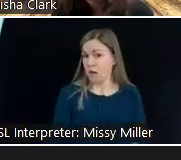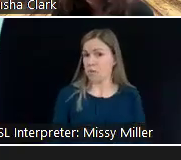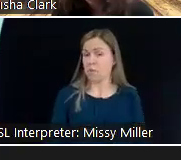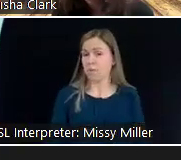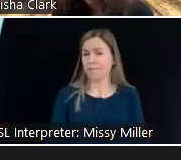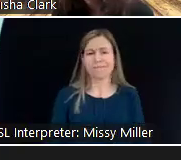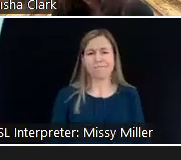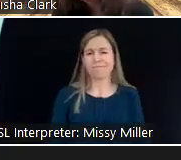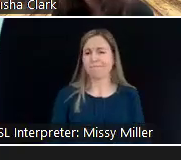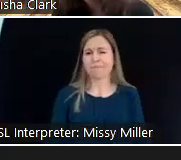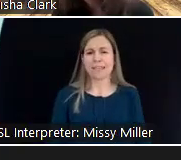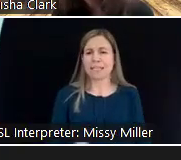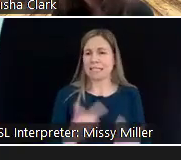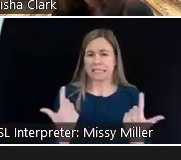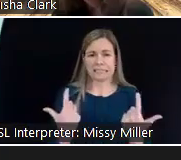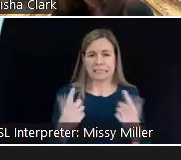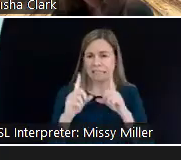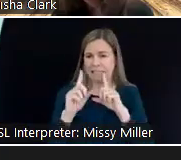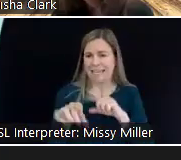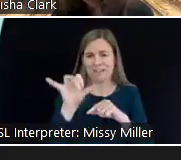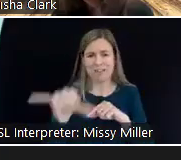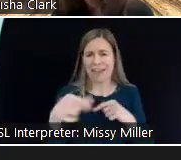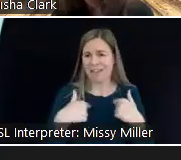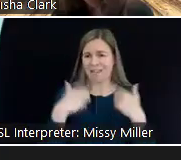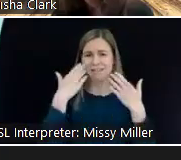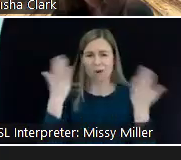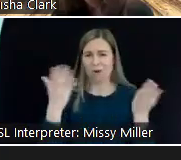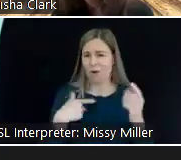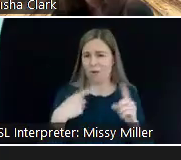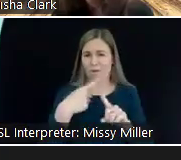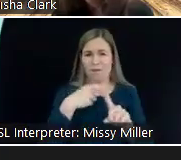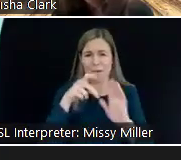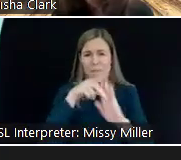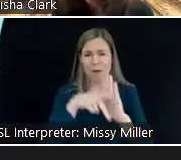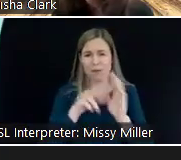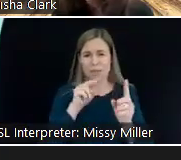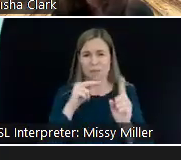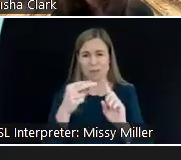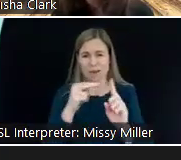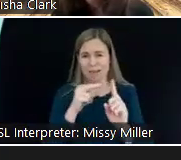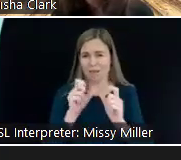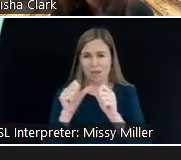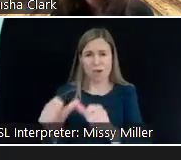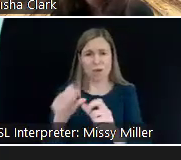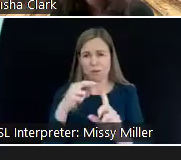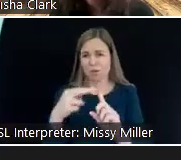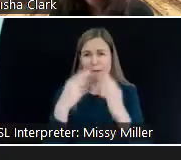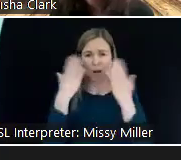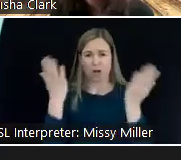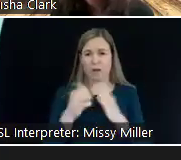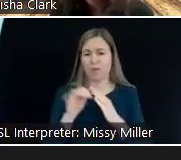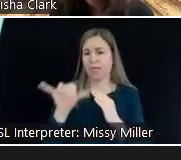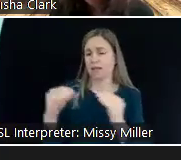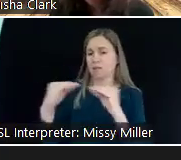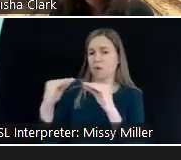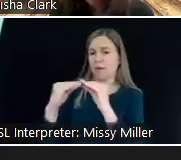That is not something that I can answer from a policy, long-term services and support side. That is more of a financial